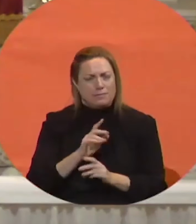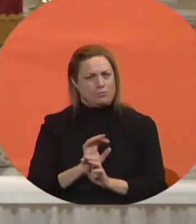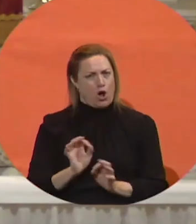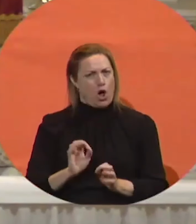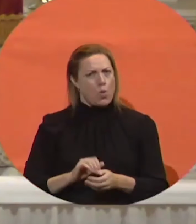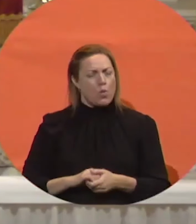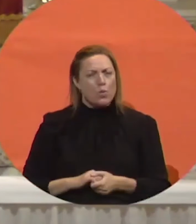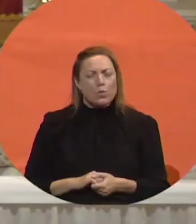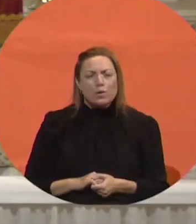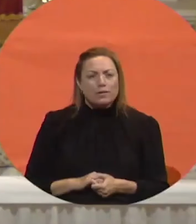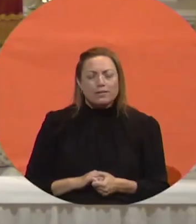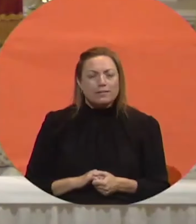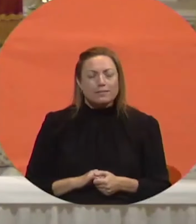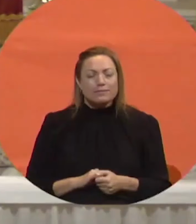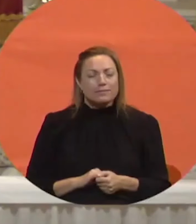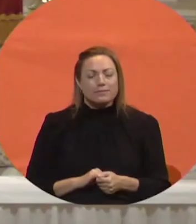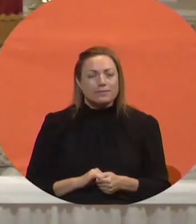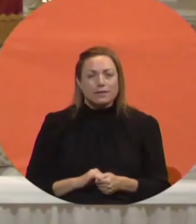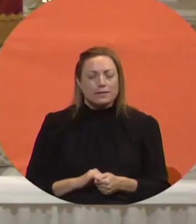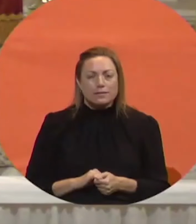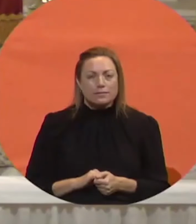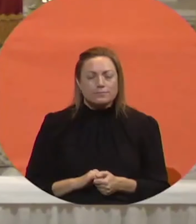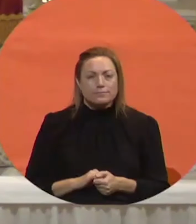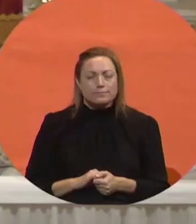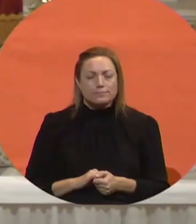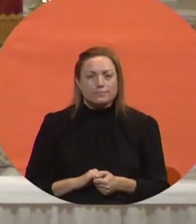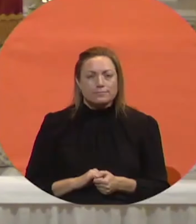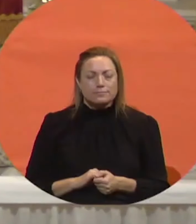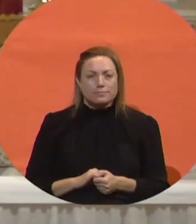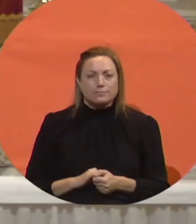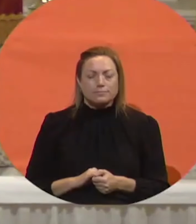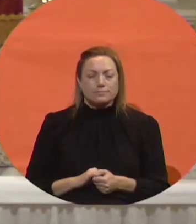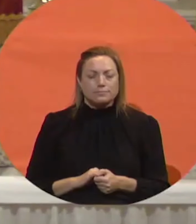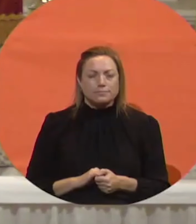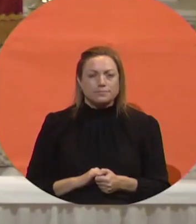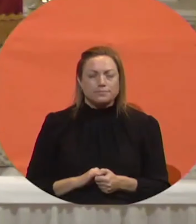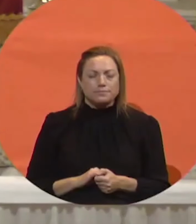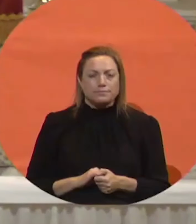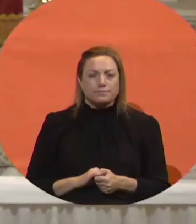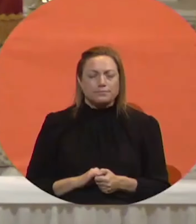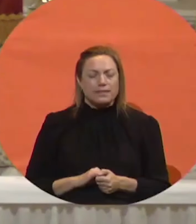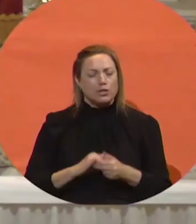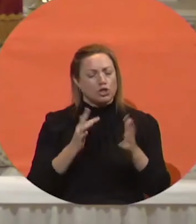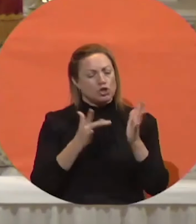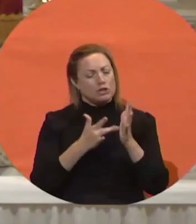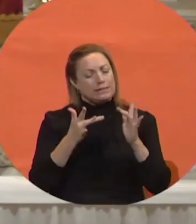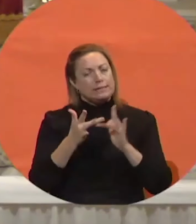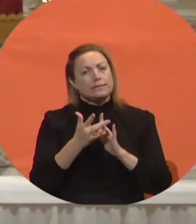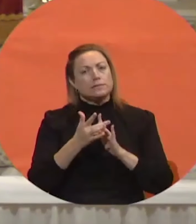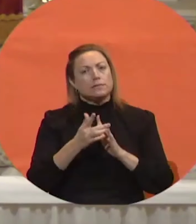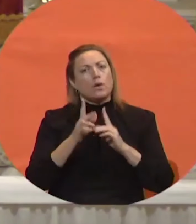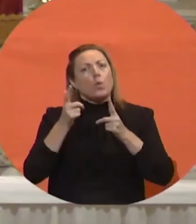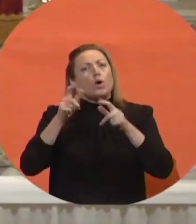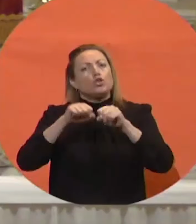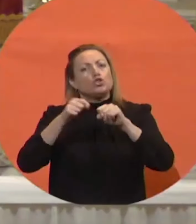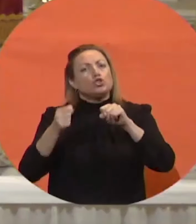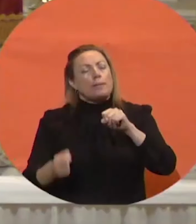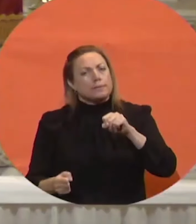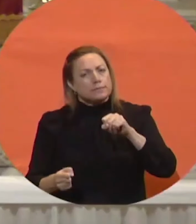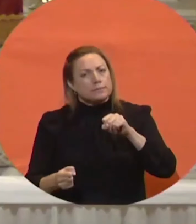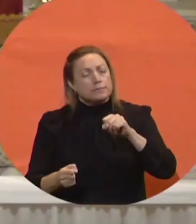No, recalls Jesus today. The task of the Good Shepherd is to be